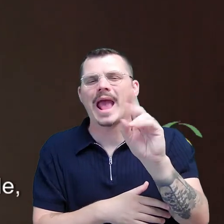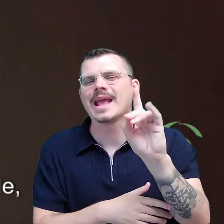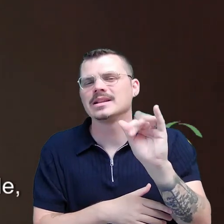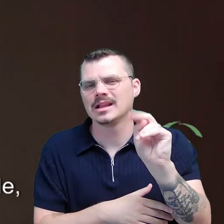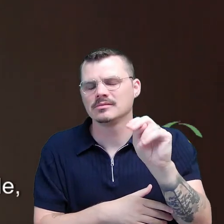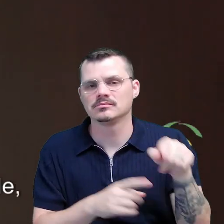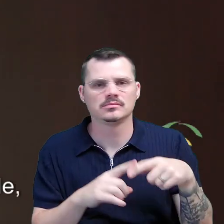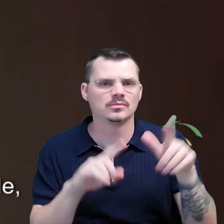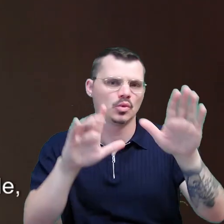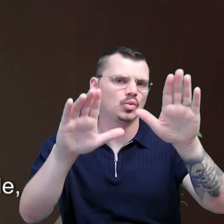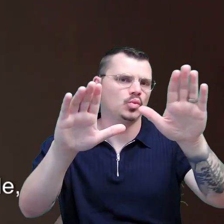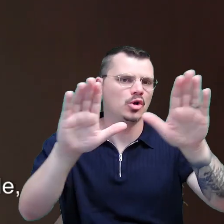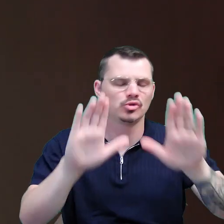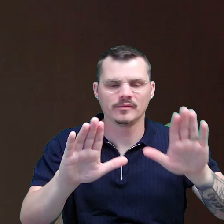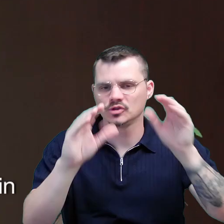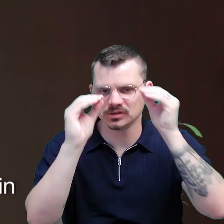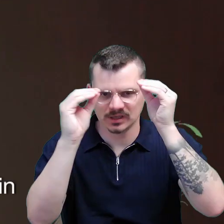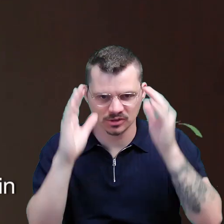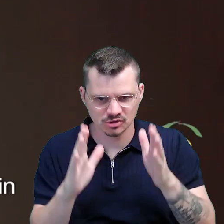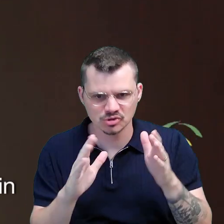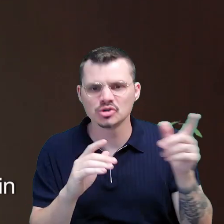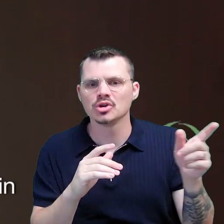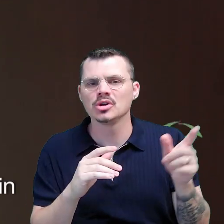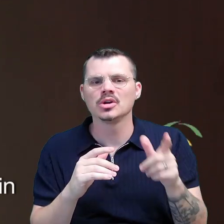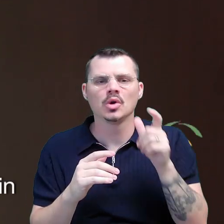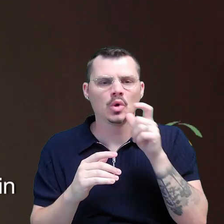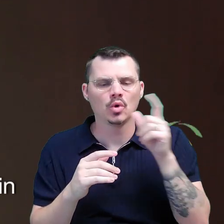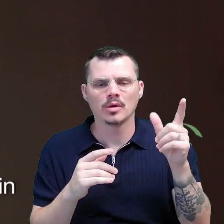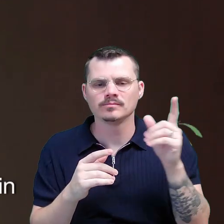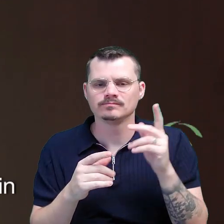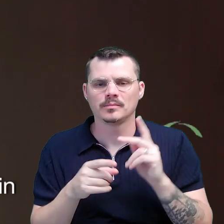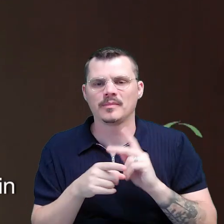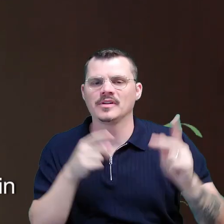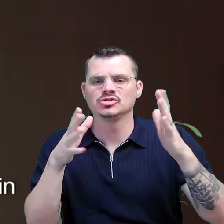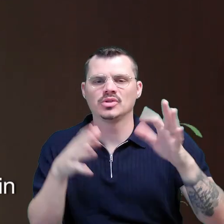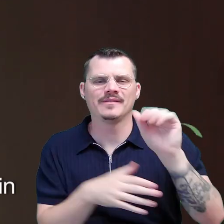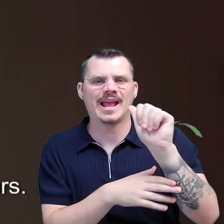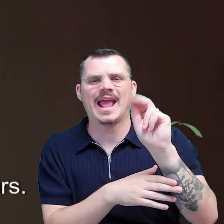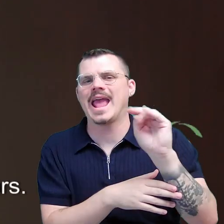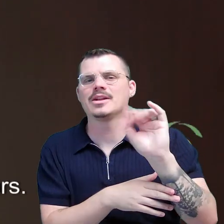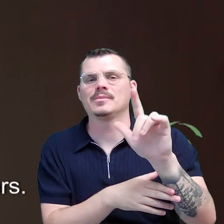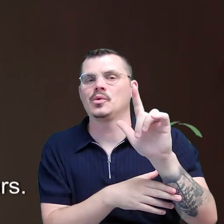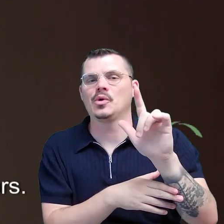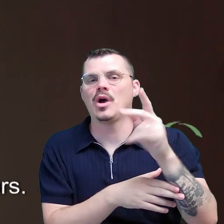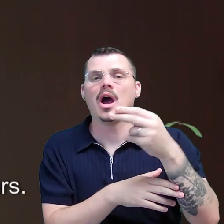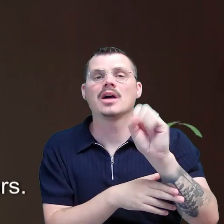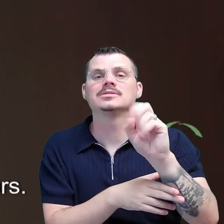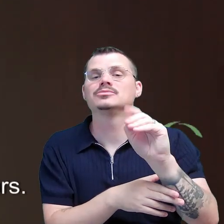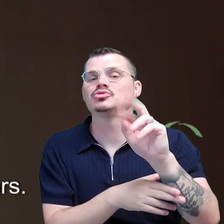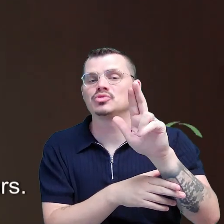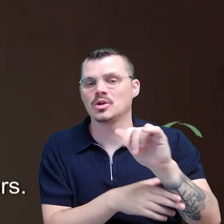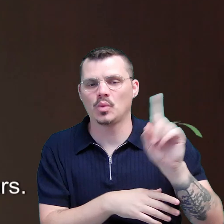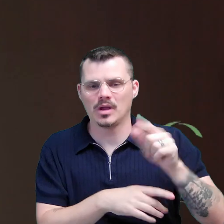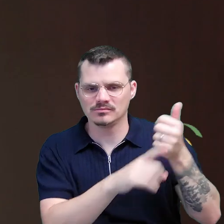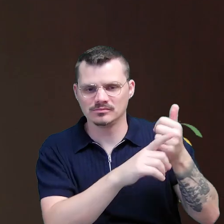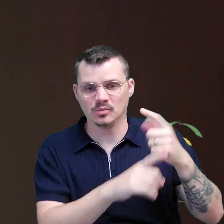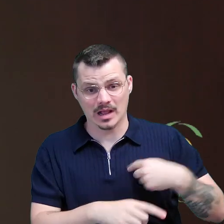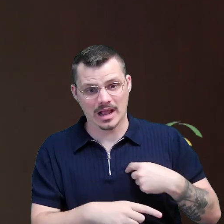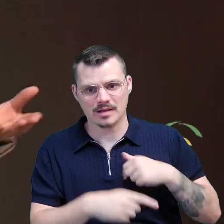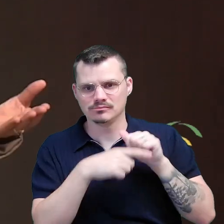wonderful teacher for so many people, who is a professor of animal husbandry in Colorado, where I practiced for many